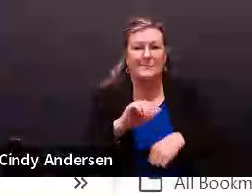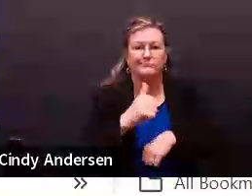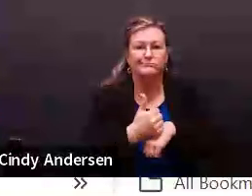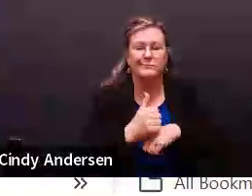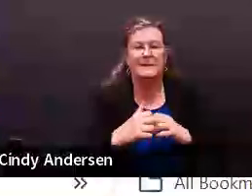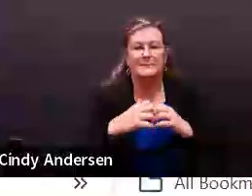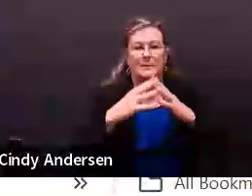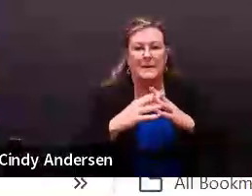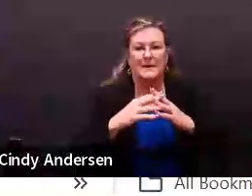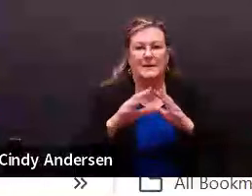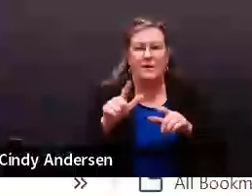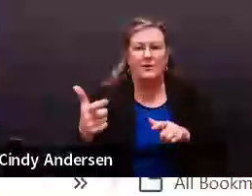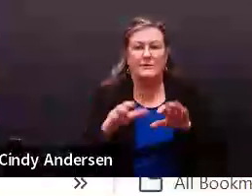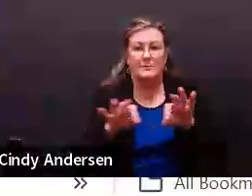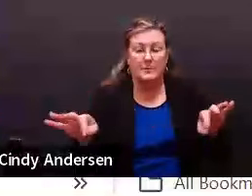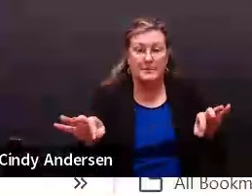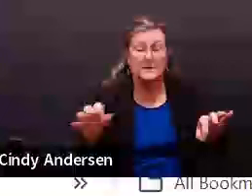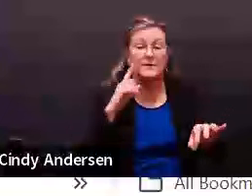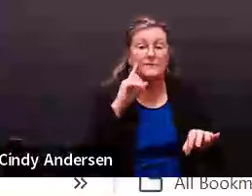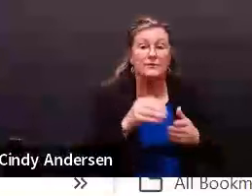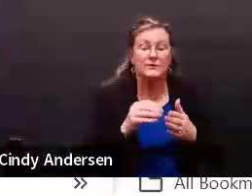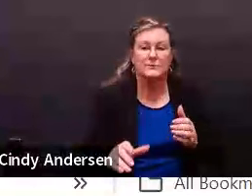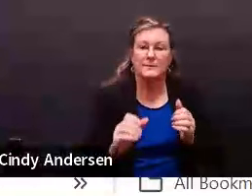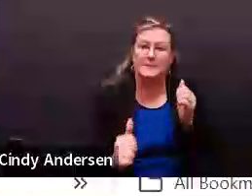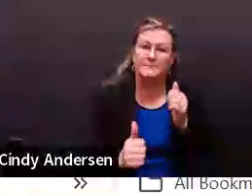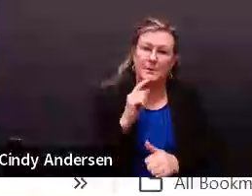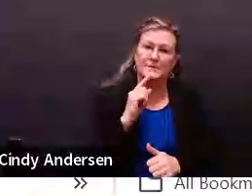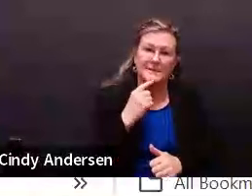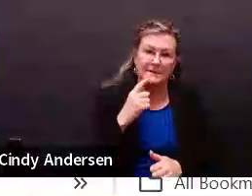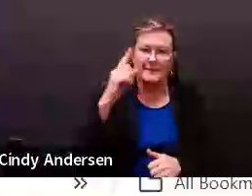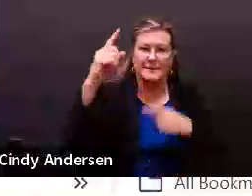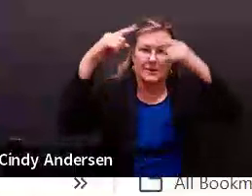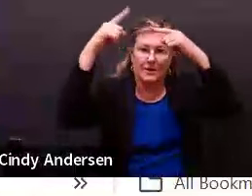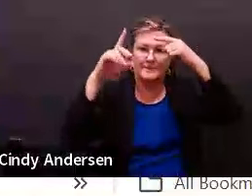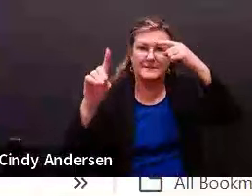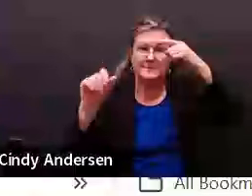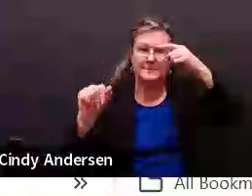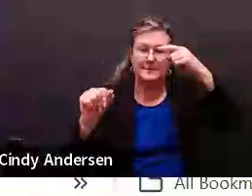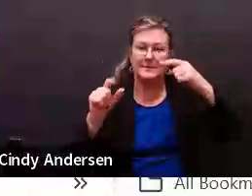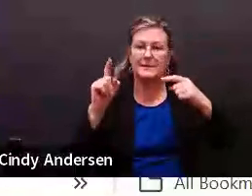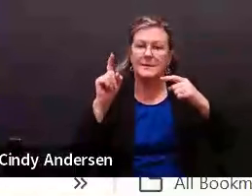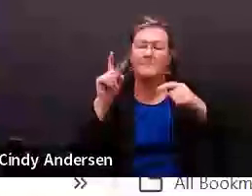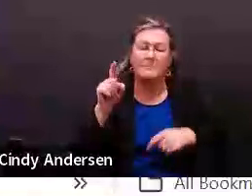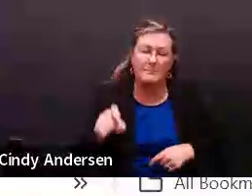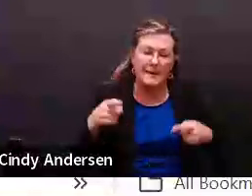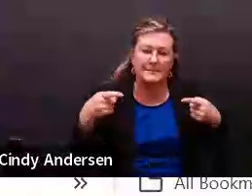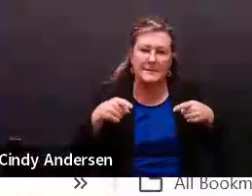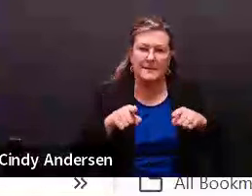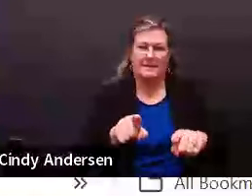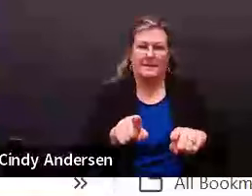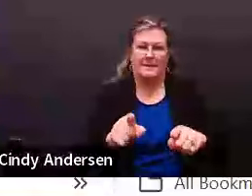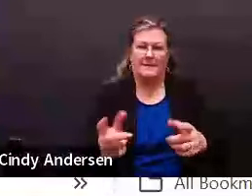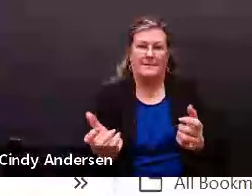alternate diploma is that it is for students with the most significant cognitive disabilities, and it has to align